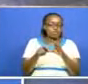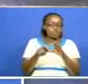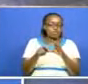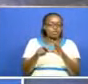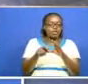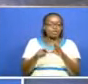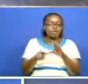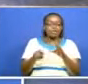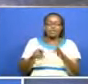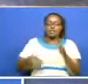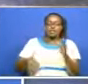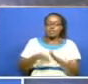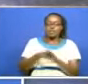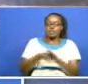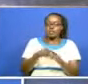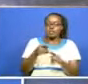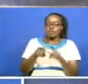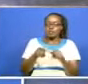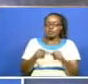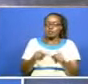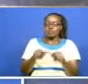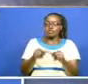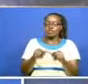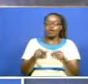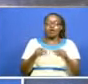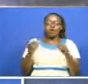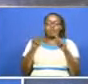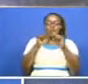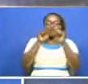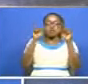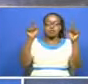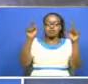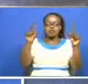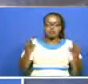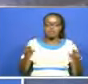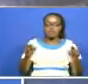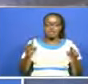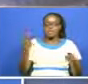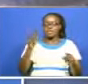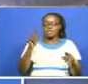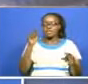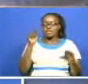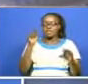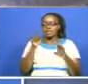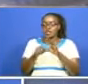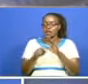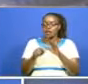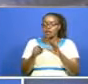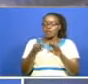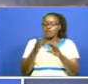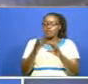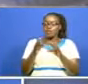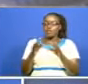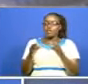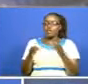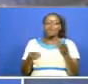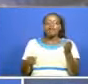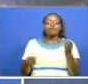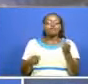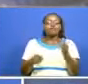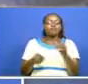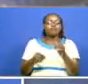kick, but then blazed his own over the bar. David Brooks scored his second kick of the shootout, and Begovic saved